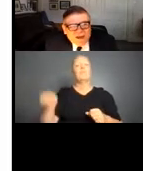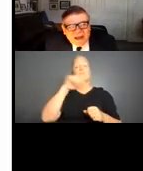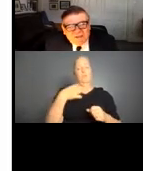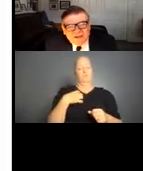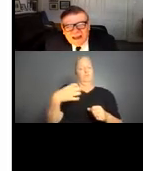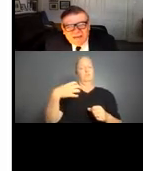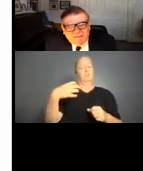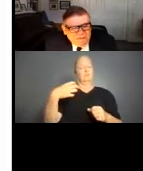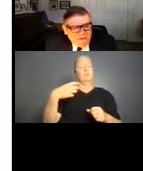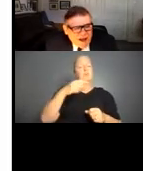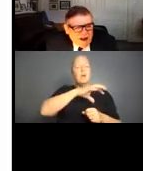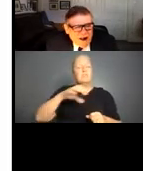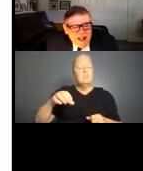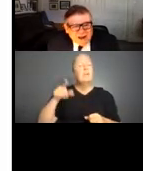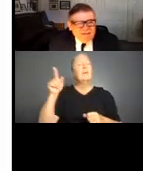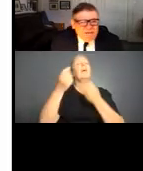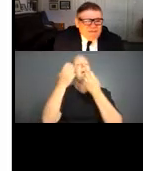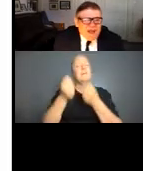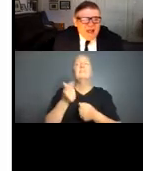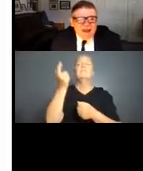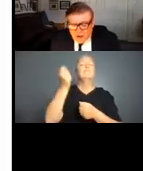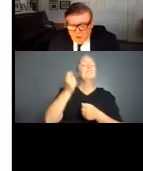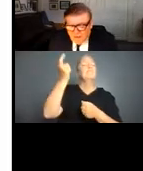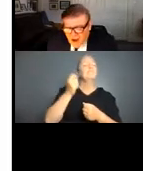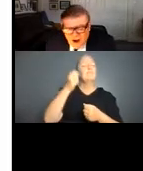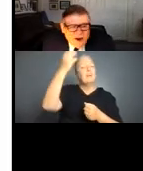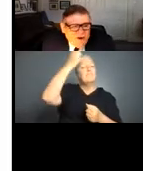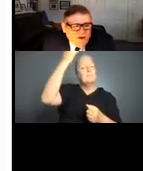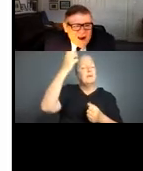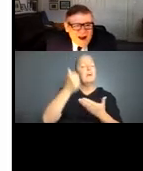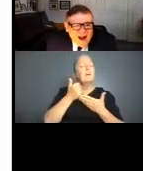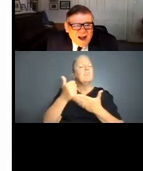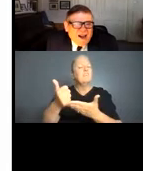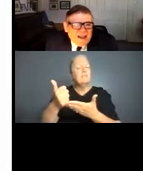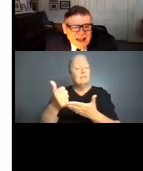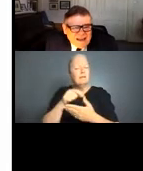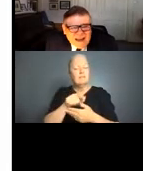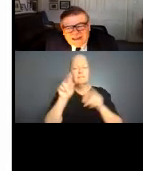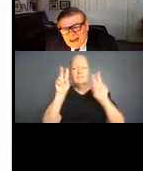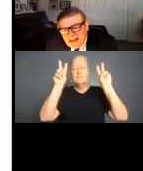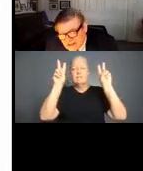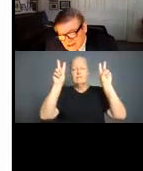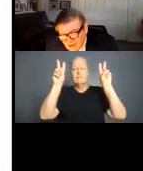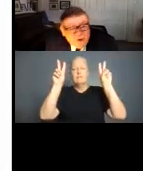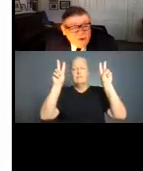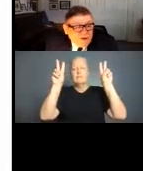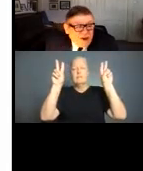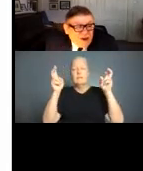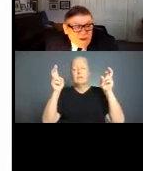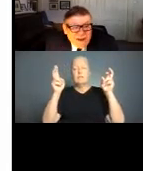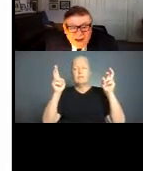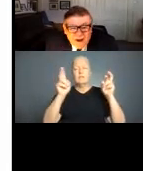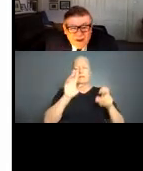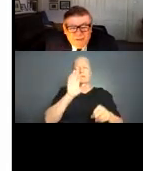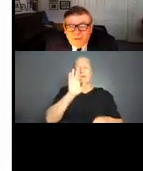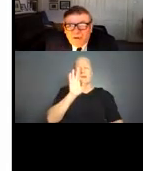was a subsidy from government called furlough, and that has sort of caused